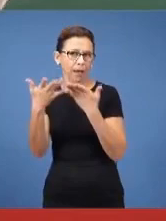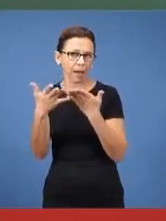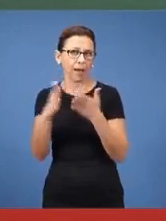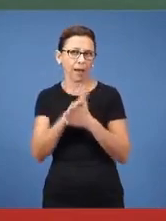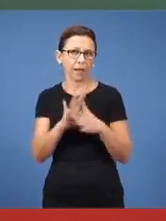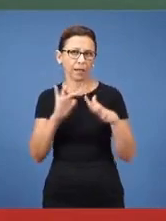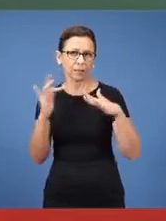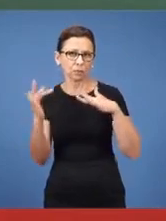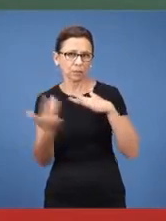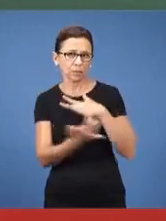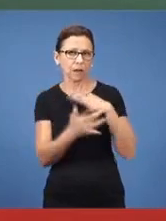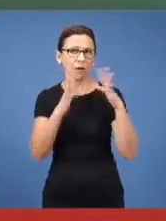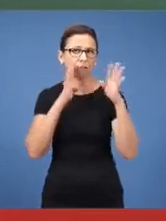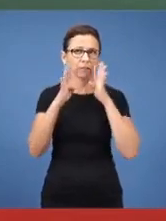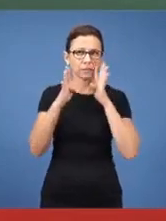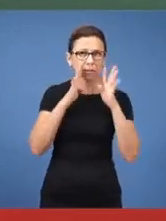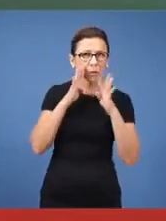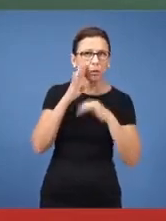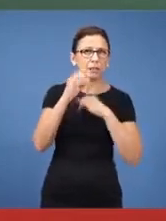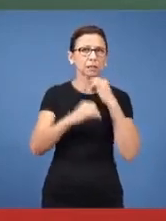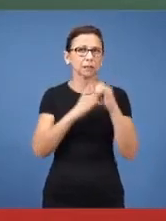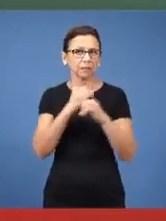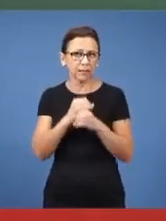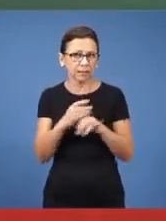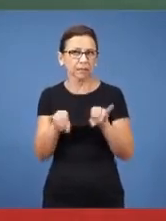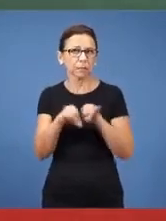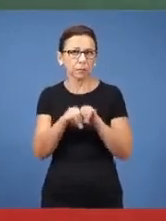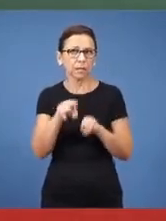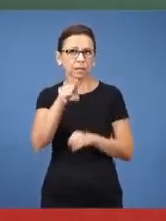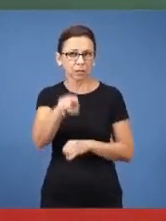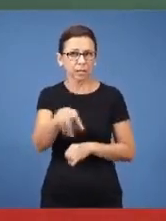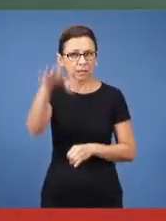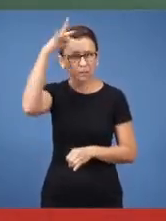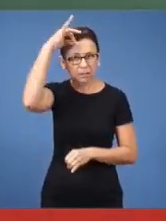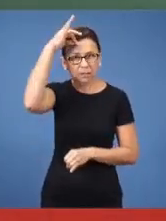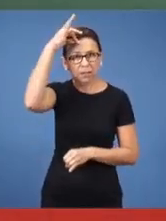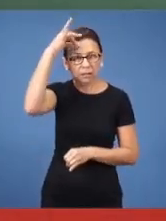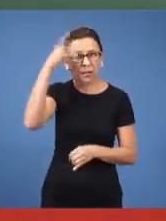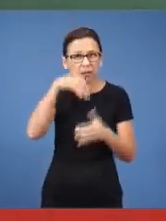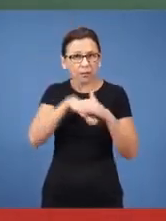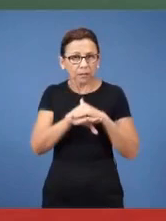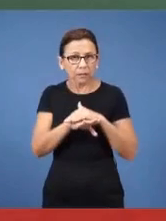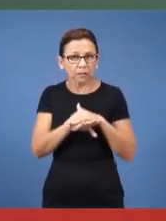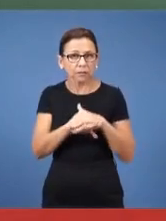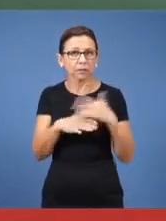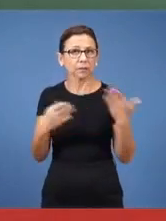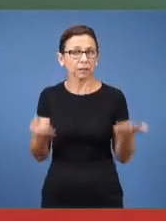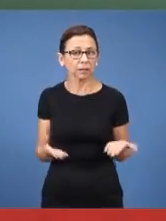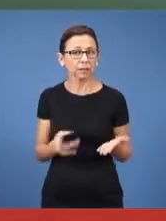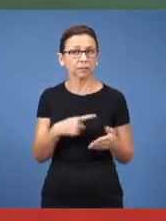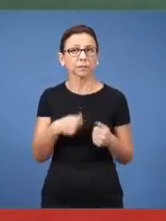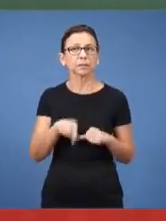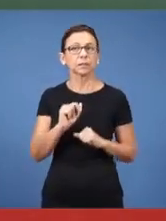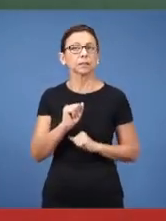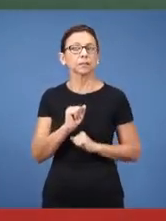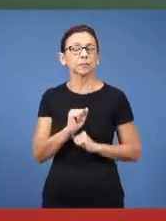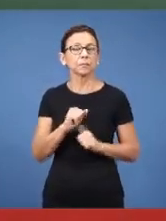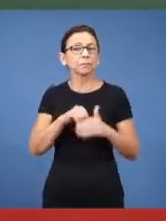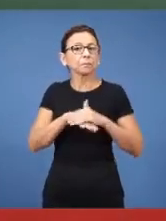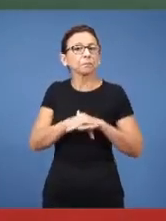Conversation, social network is what the stuff you're reading there, that's what you're keeping? No, keep the revelation.